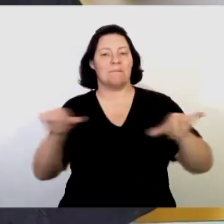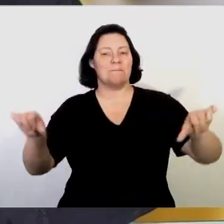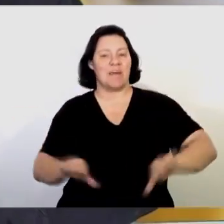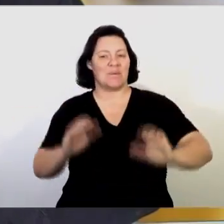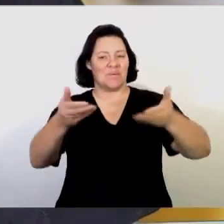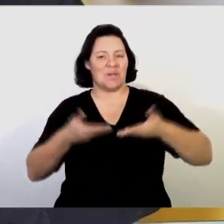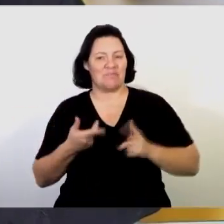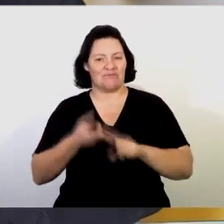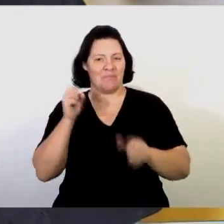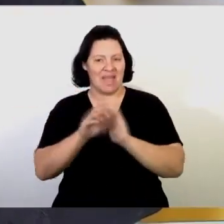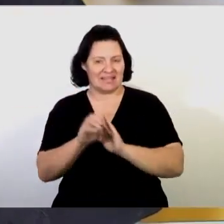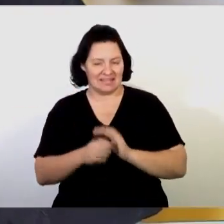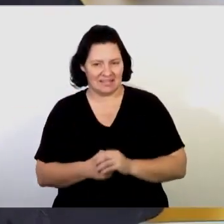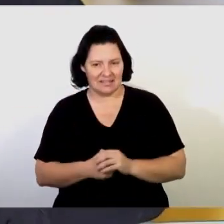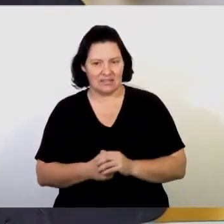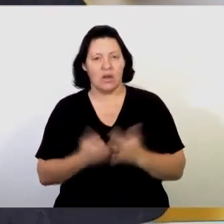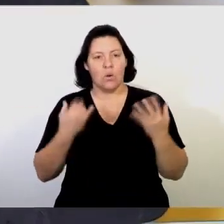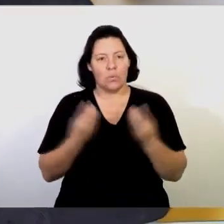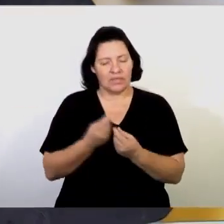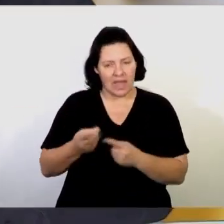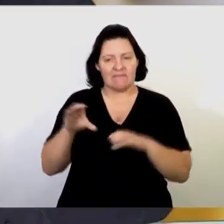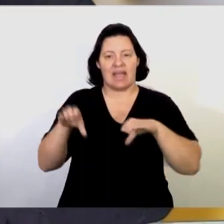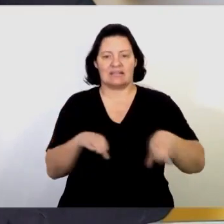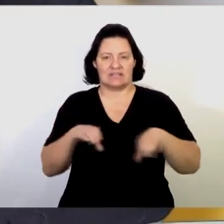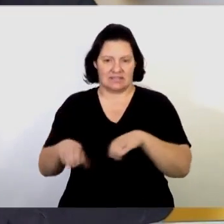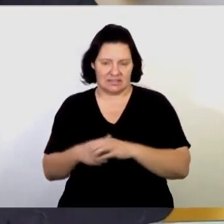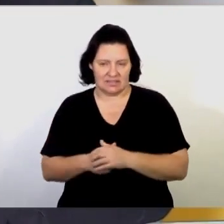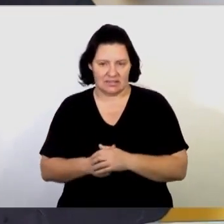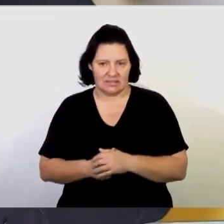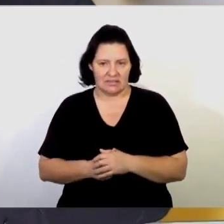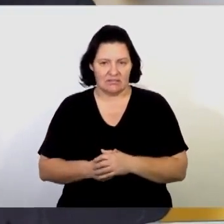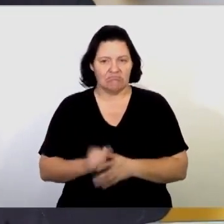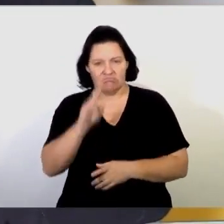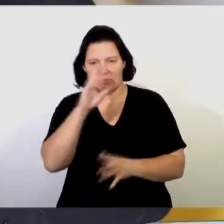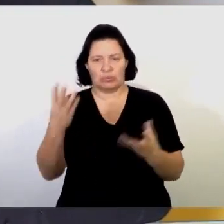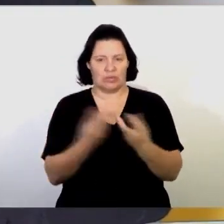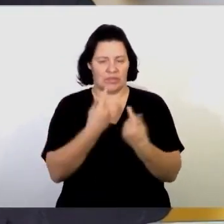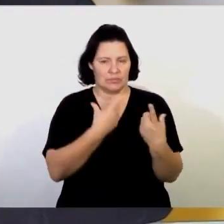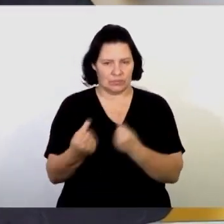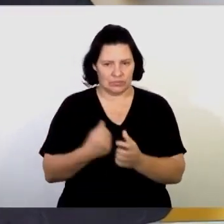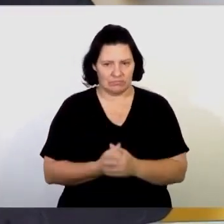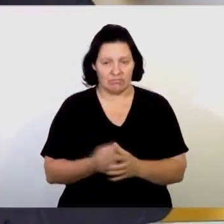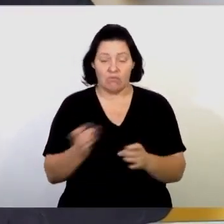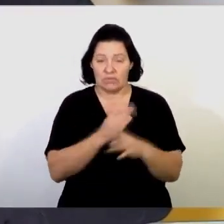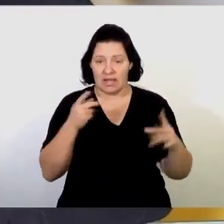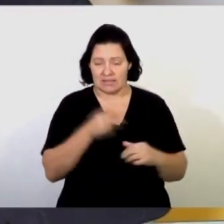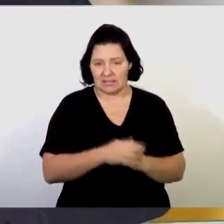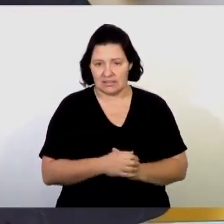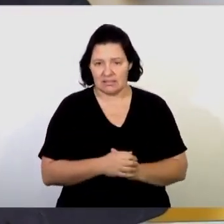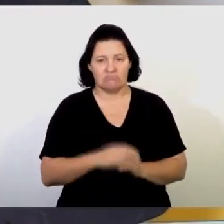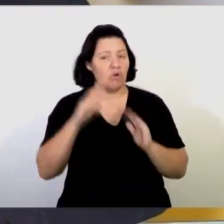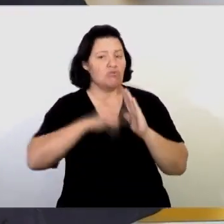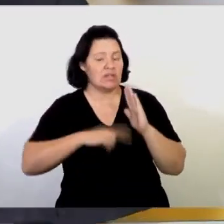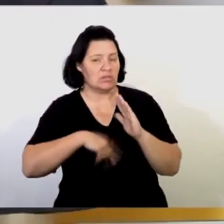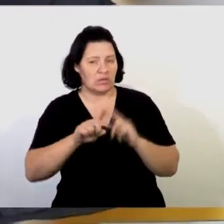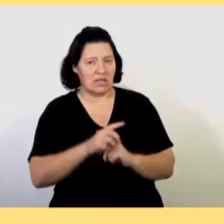Dear learners, welcome back from the ad break. With me here, I have an activity that we are going to do together. Let's start it.